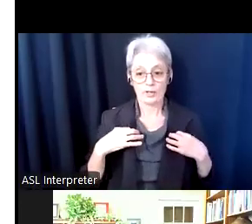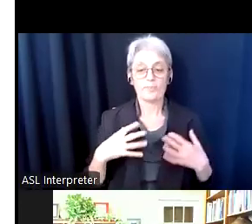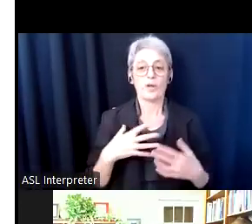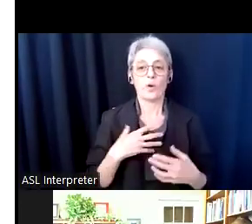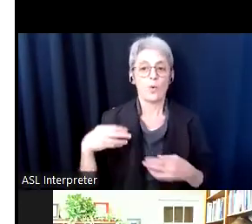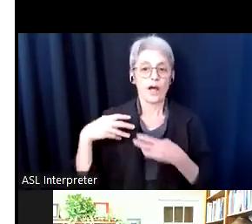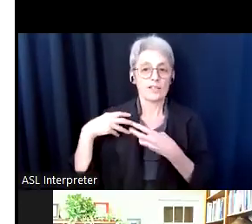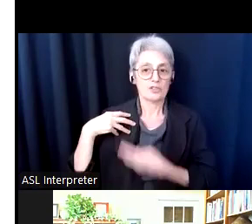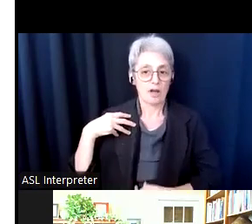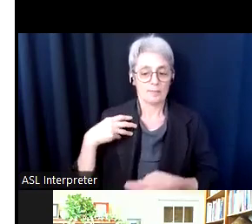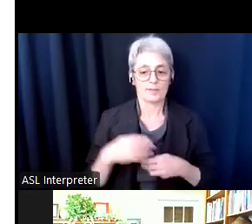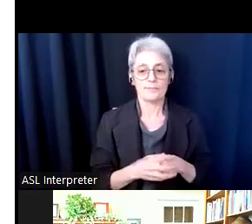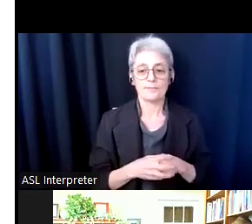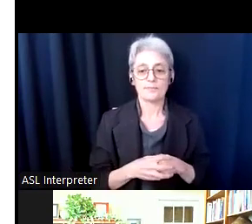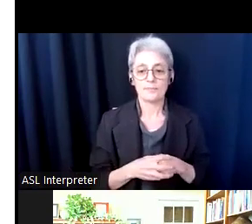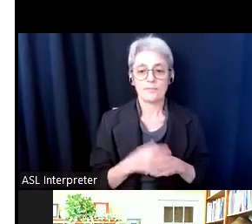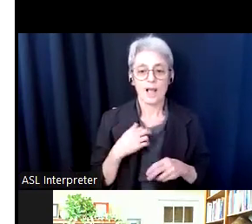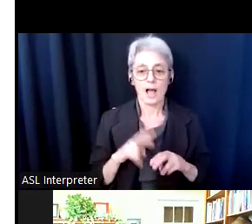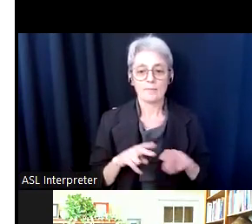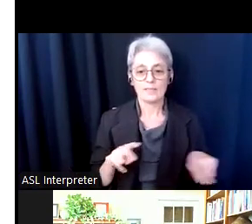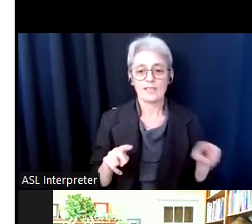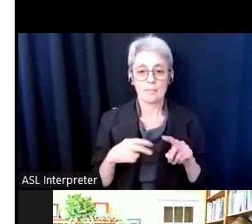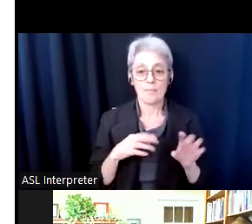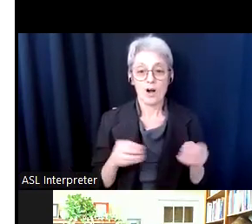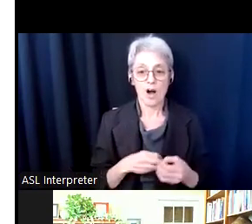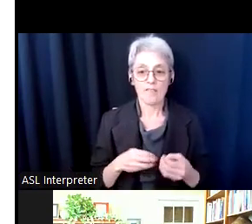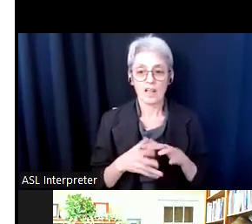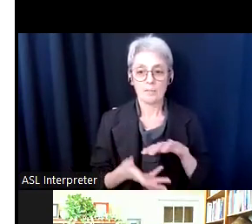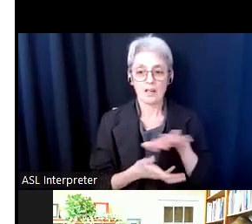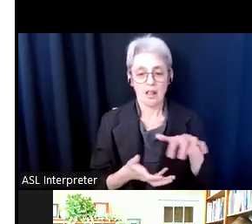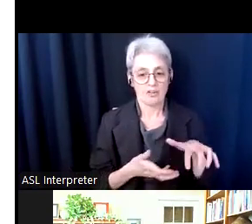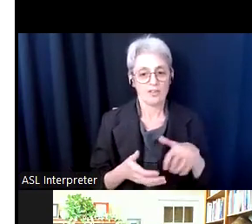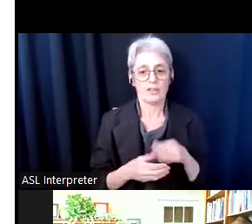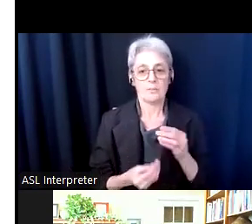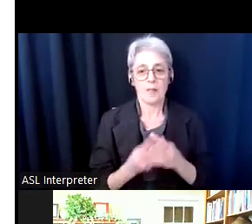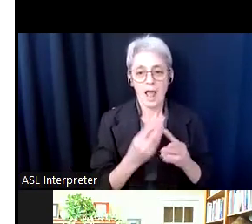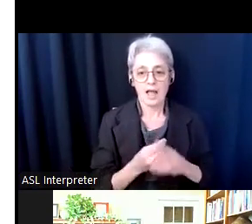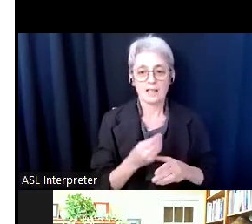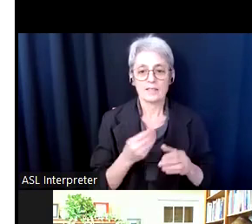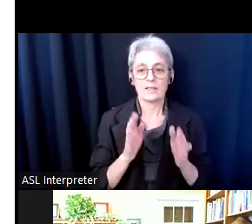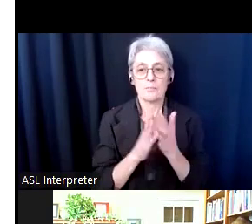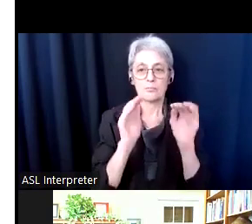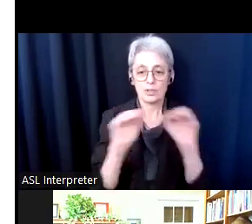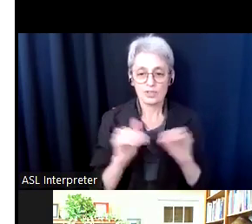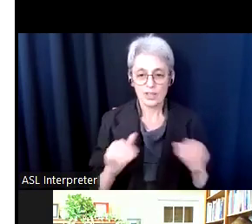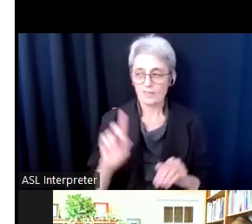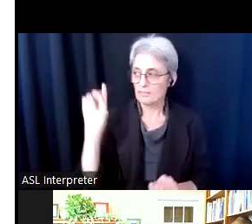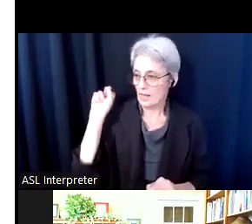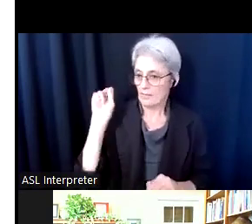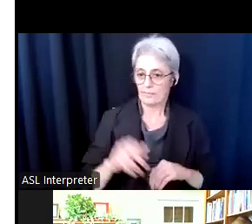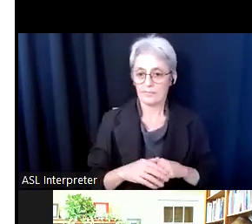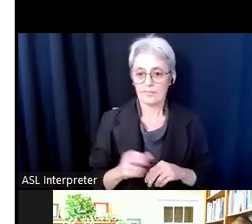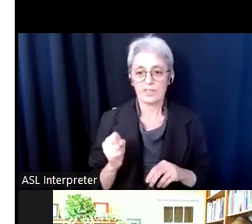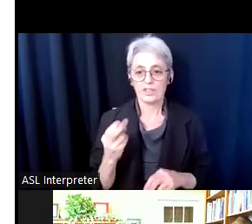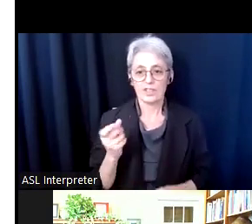I'm sitting in my somewhat cluttered office with plants and bookcases behind me. I use she, her